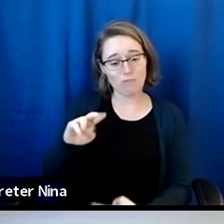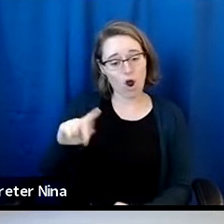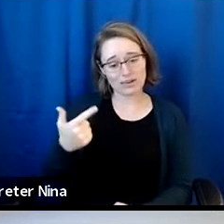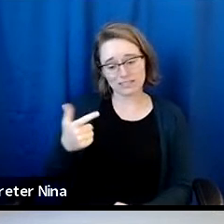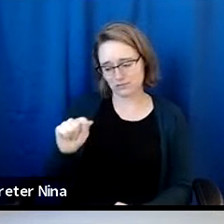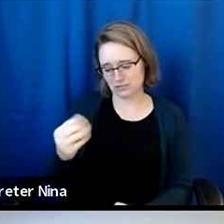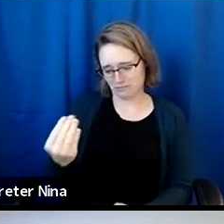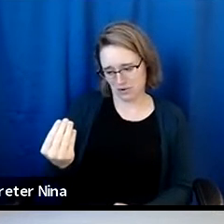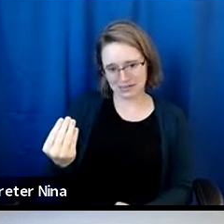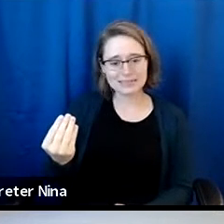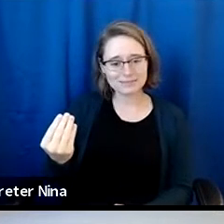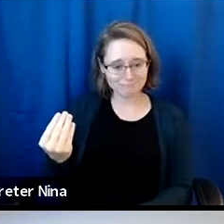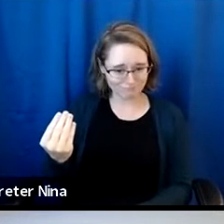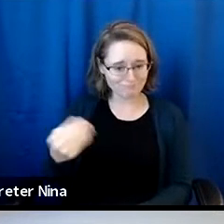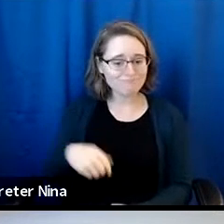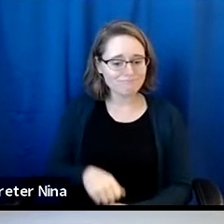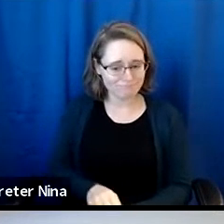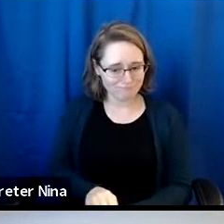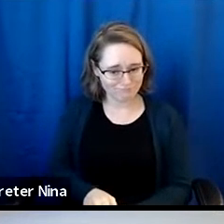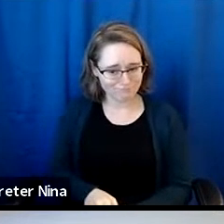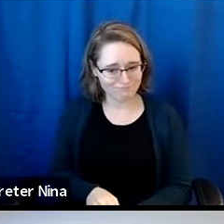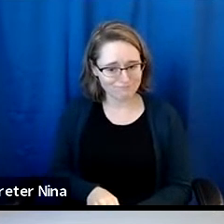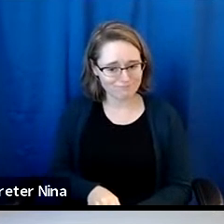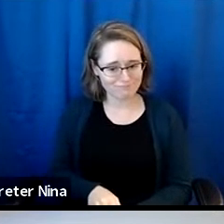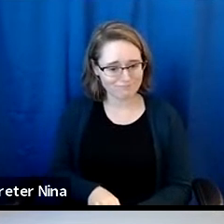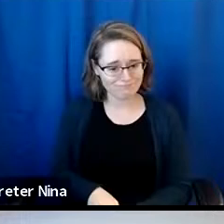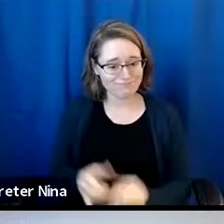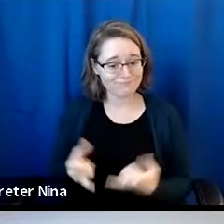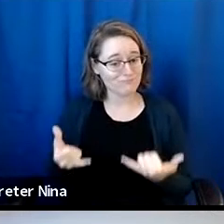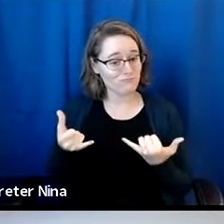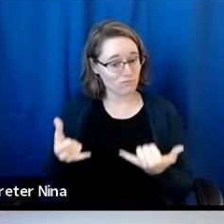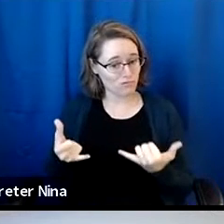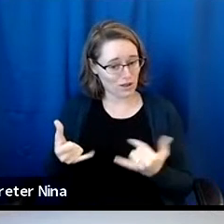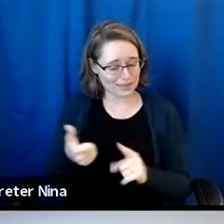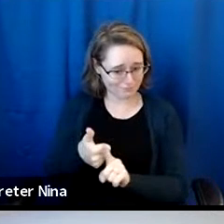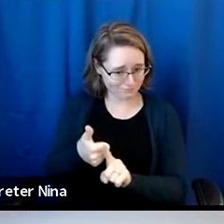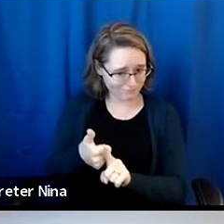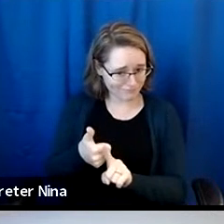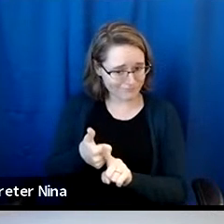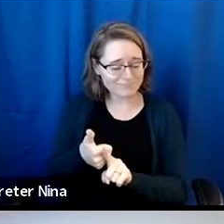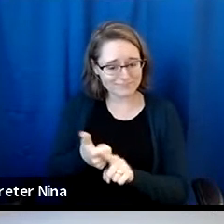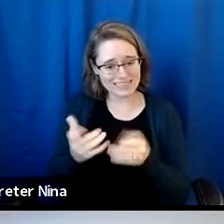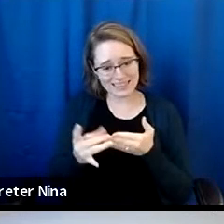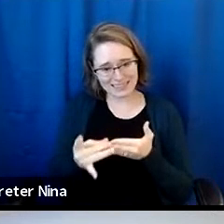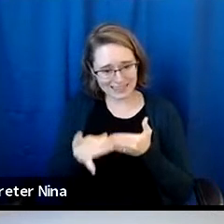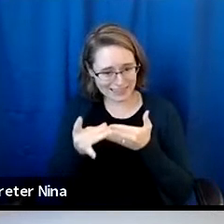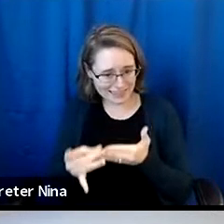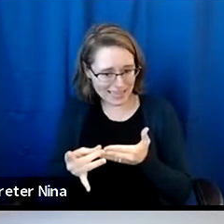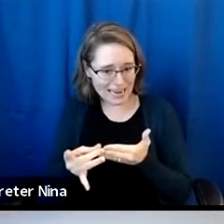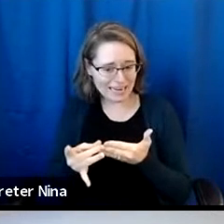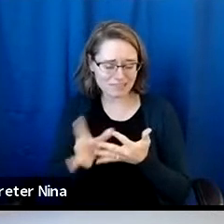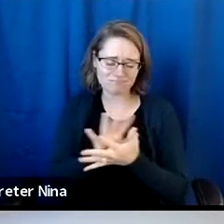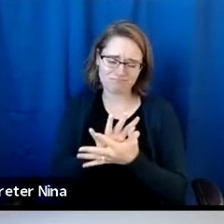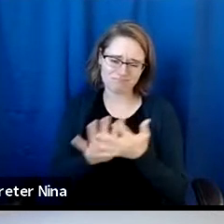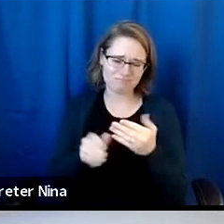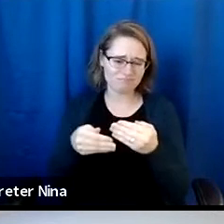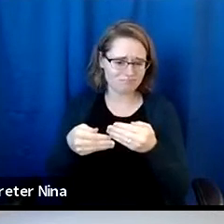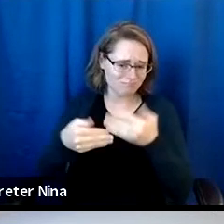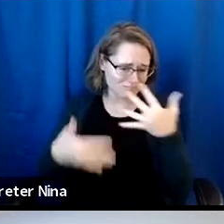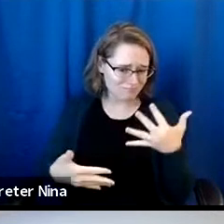2014. She is currently leading so many